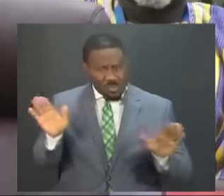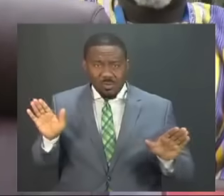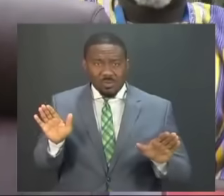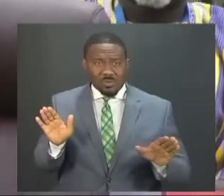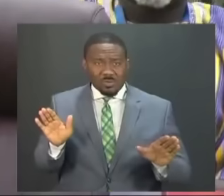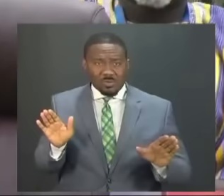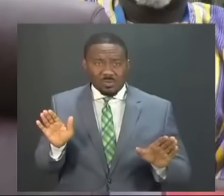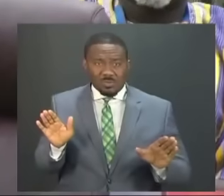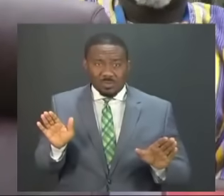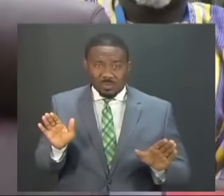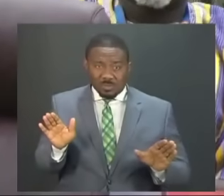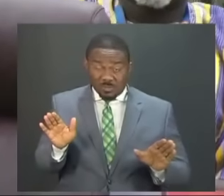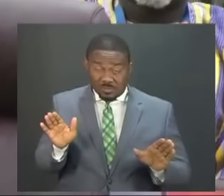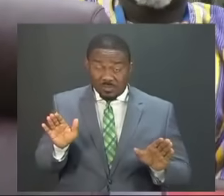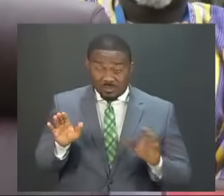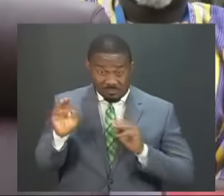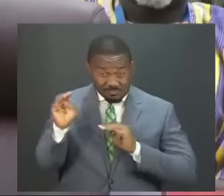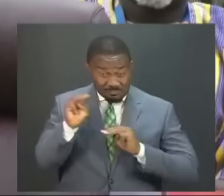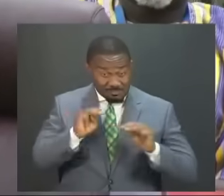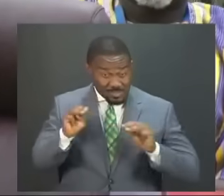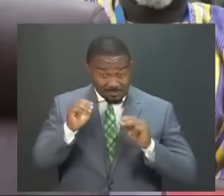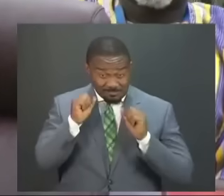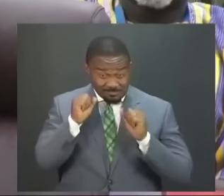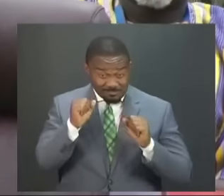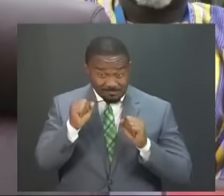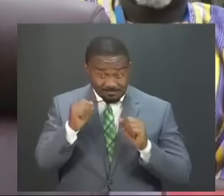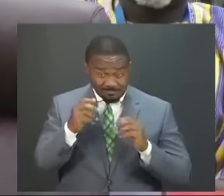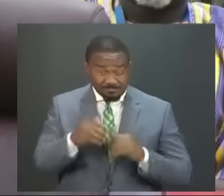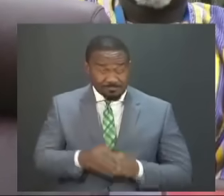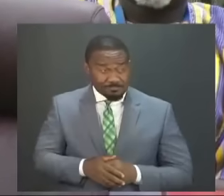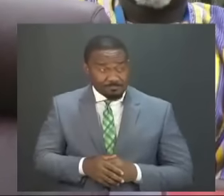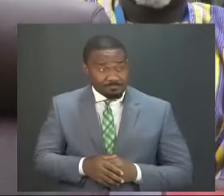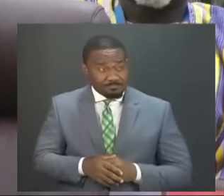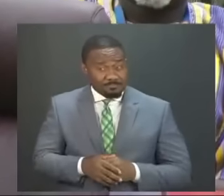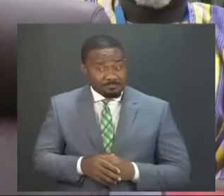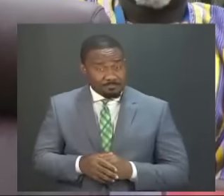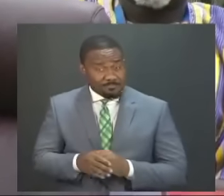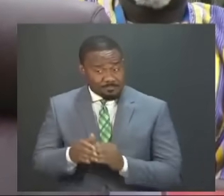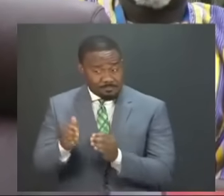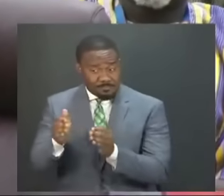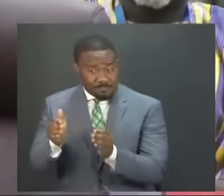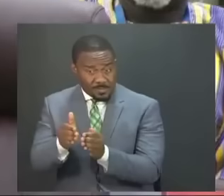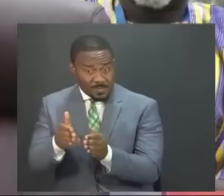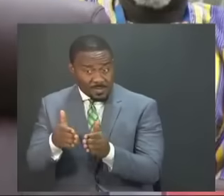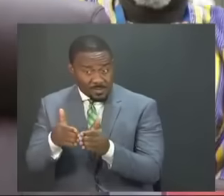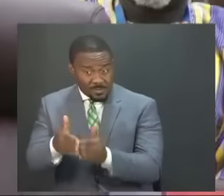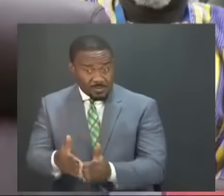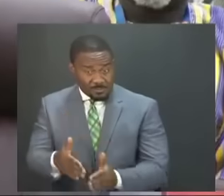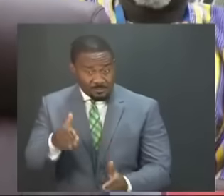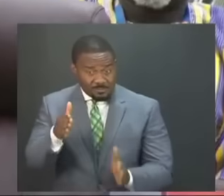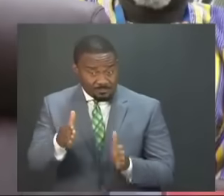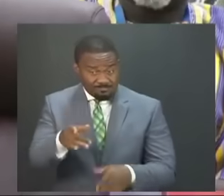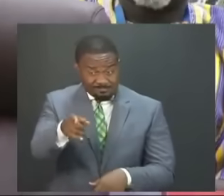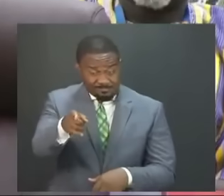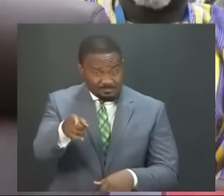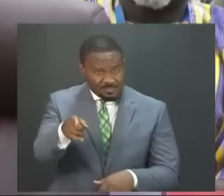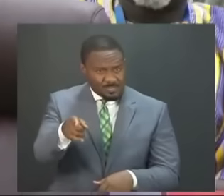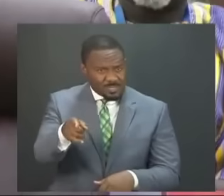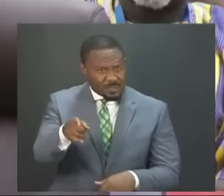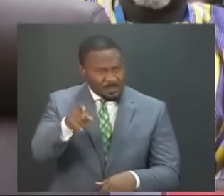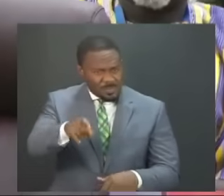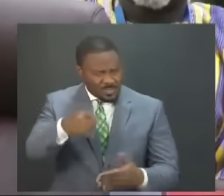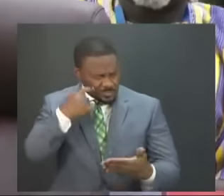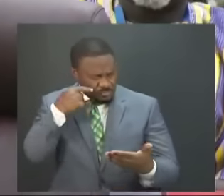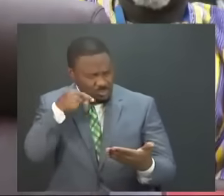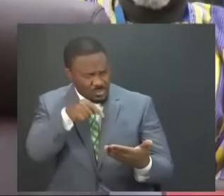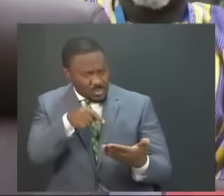these are very serious matters. The minority leader, instead of speaking to matters arising out of